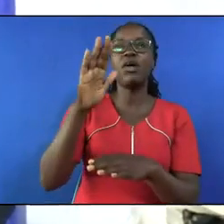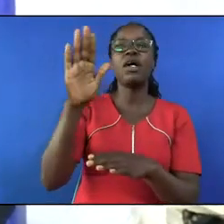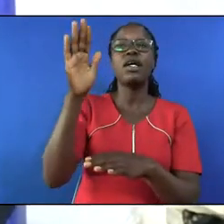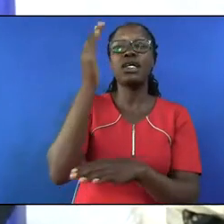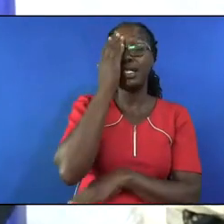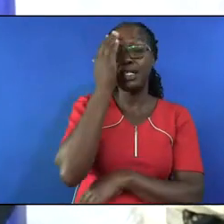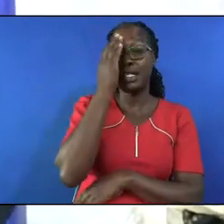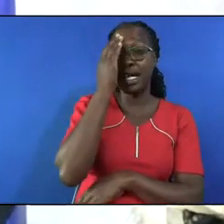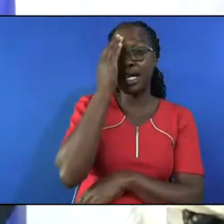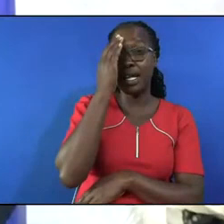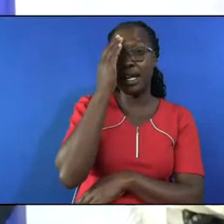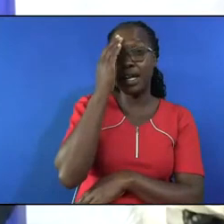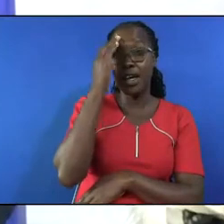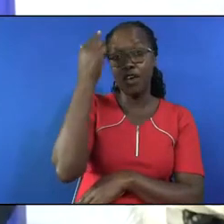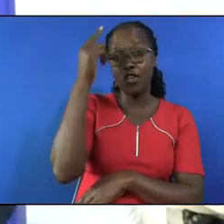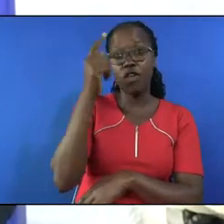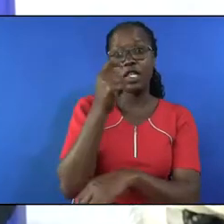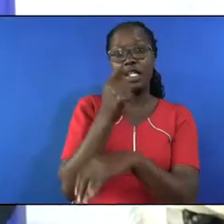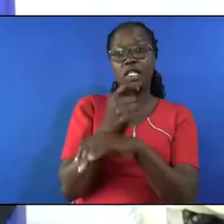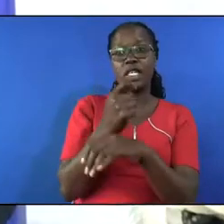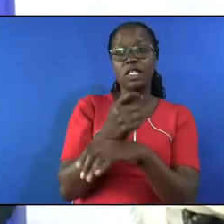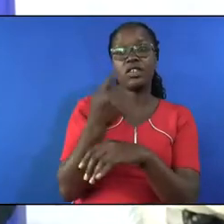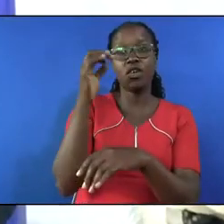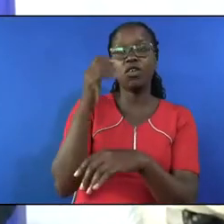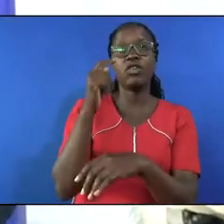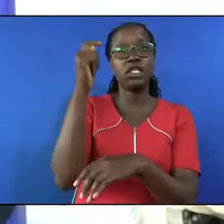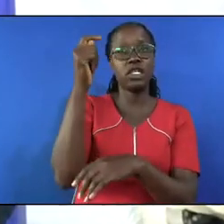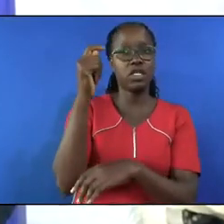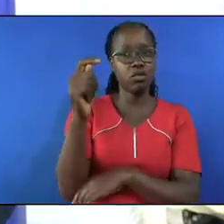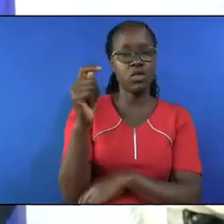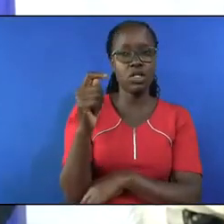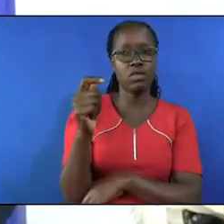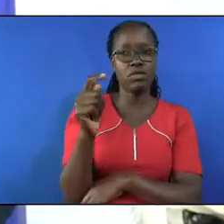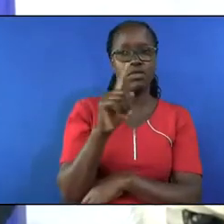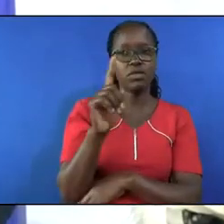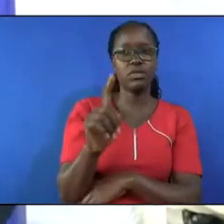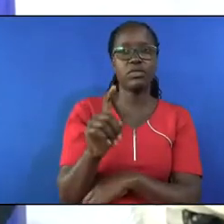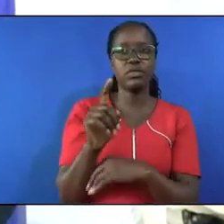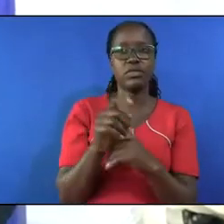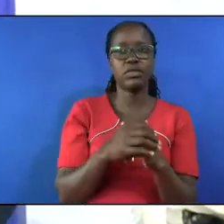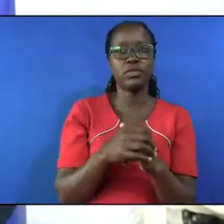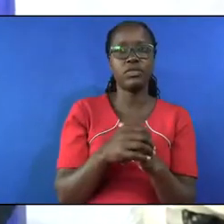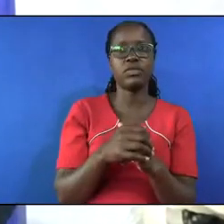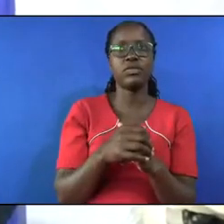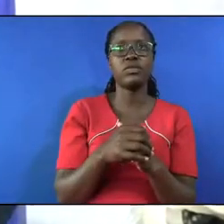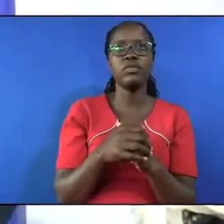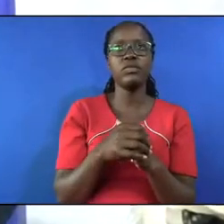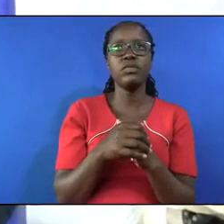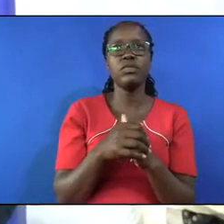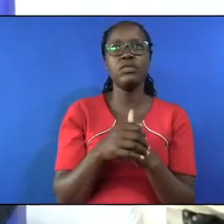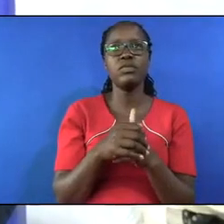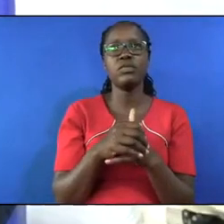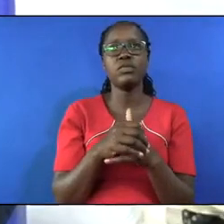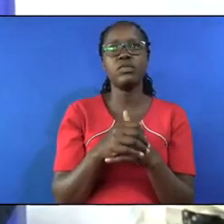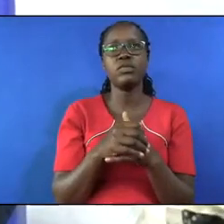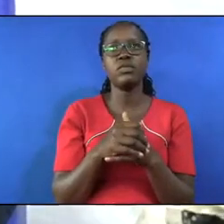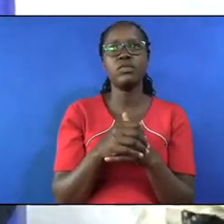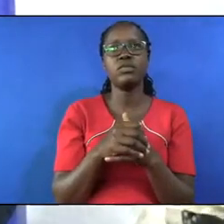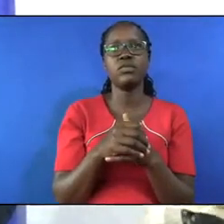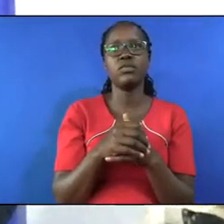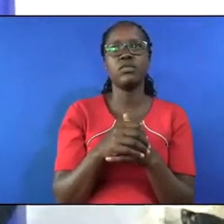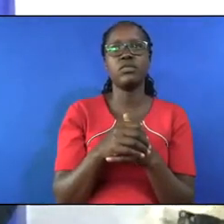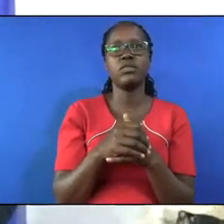and of the assembly of Israel for the tablets of witness, for